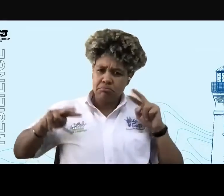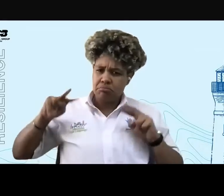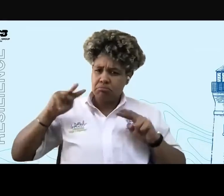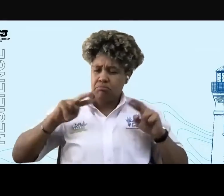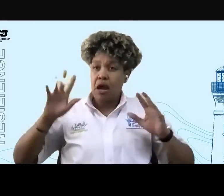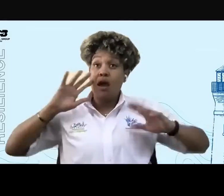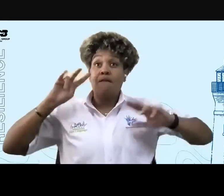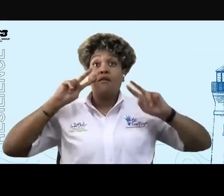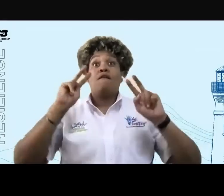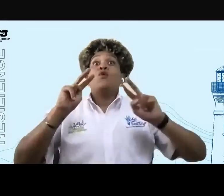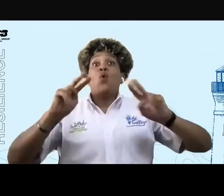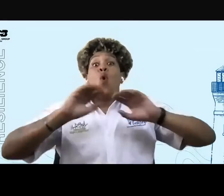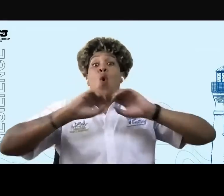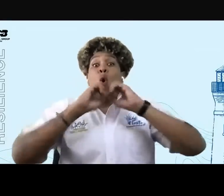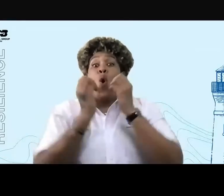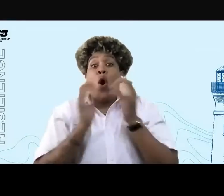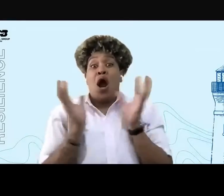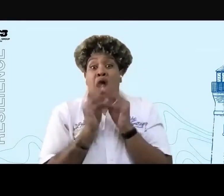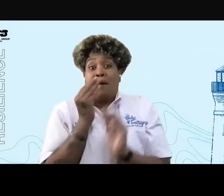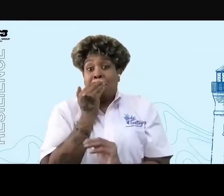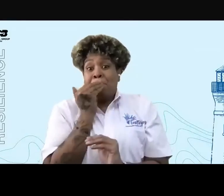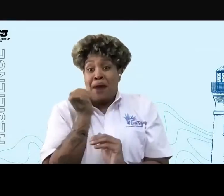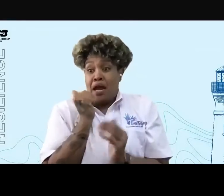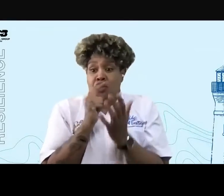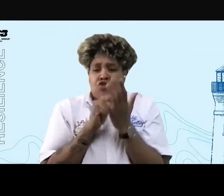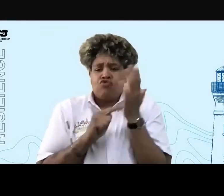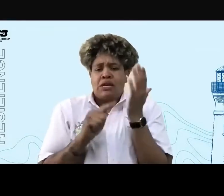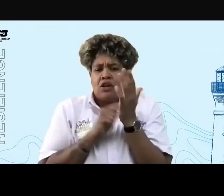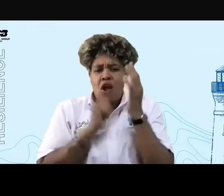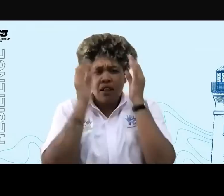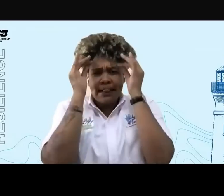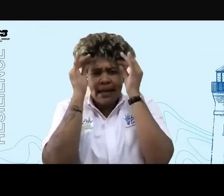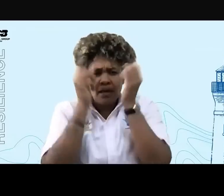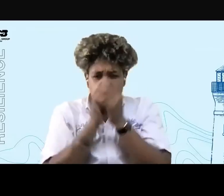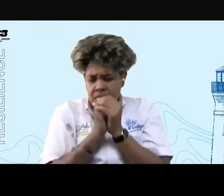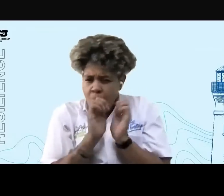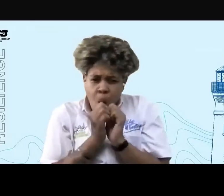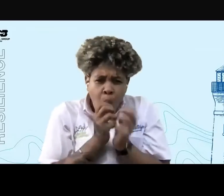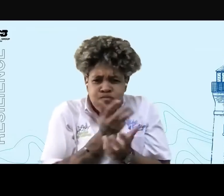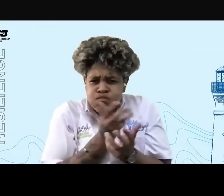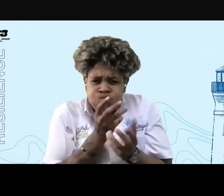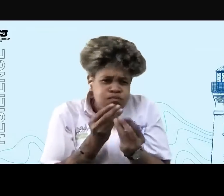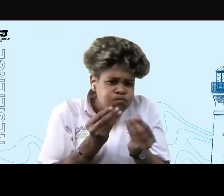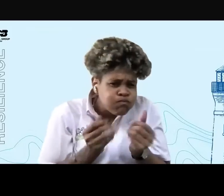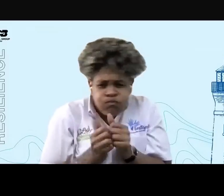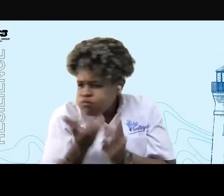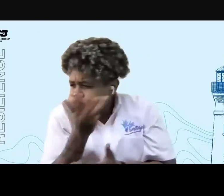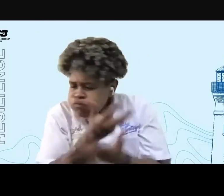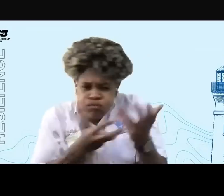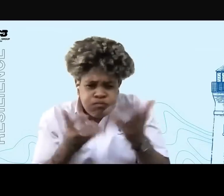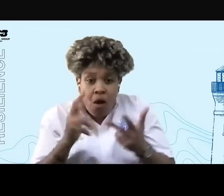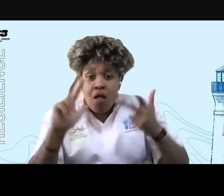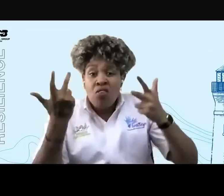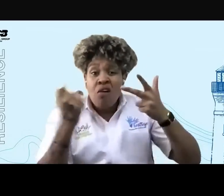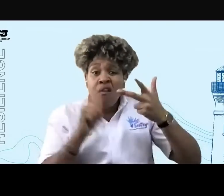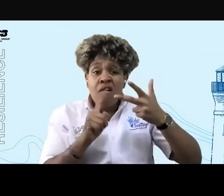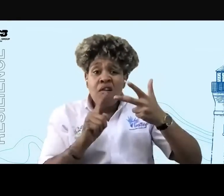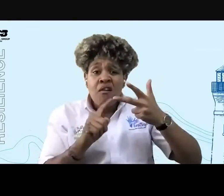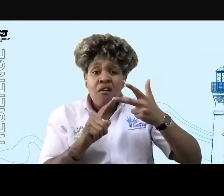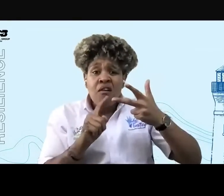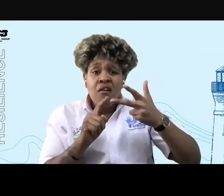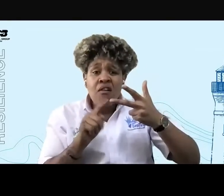organization to become better critical thinkers. And thirdly, we have to imbue the